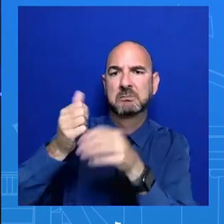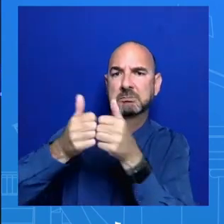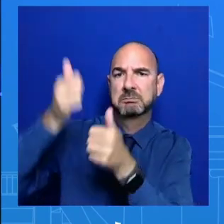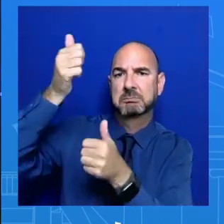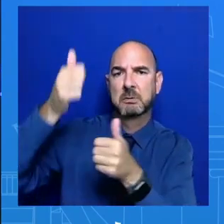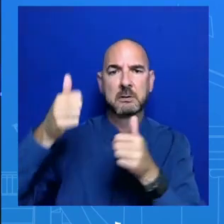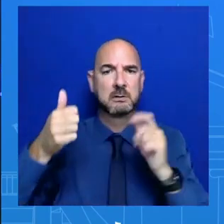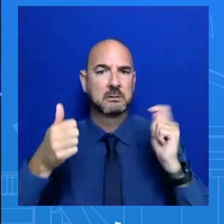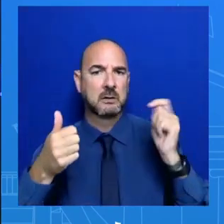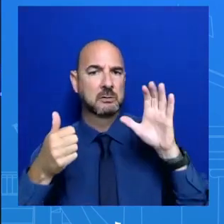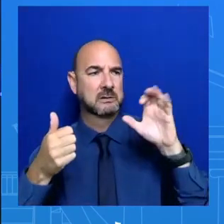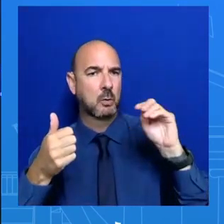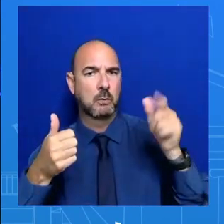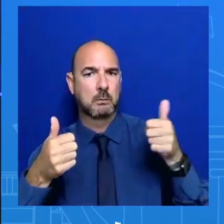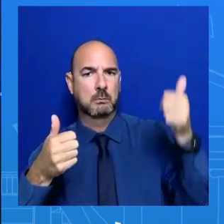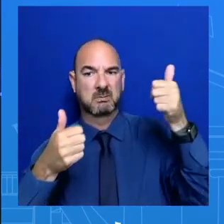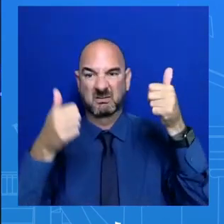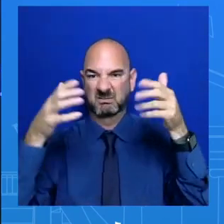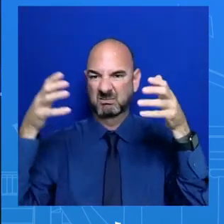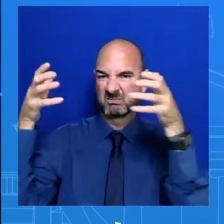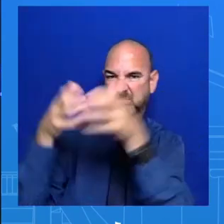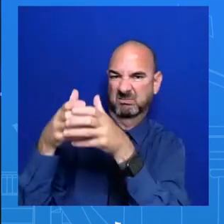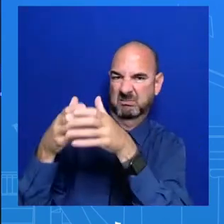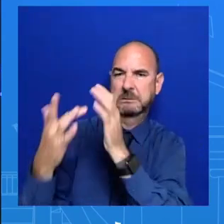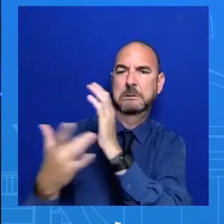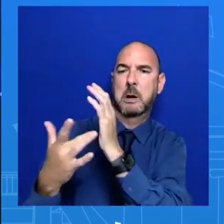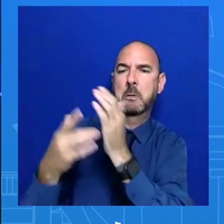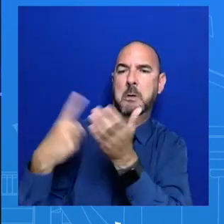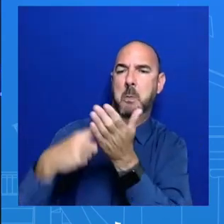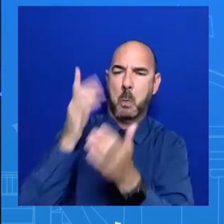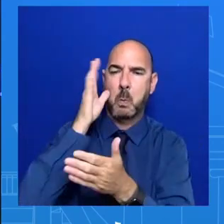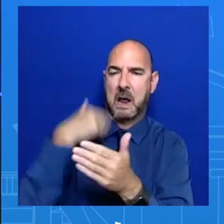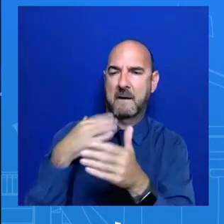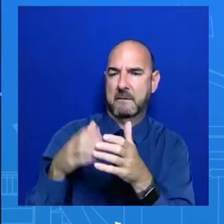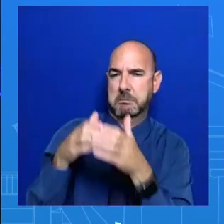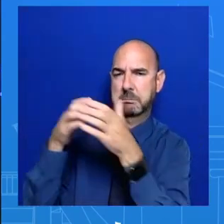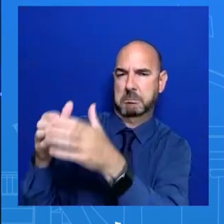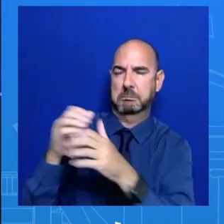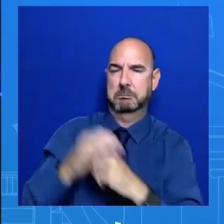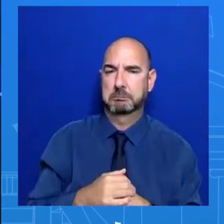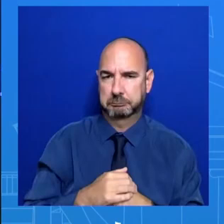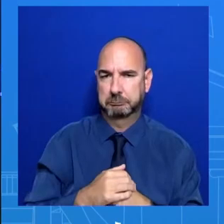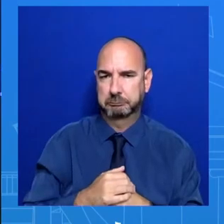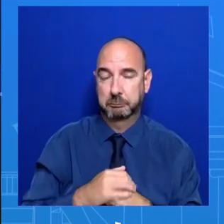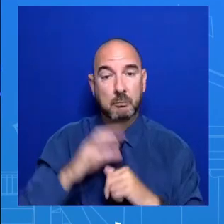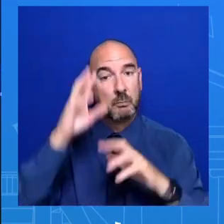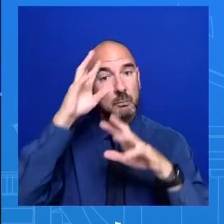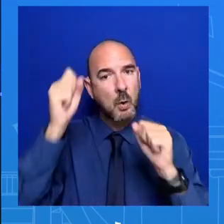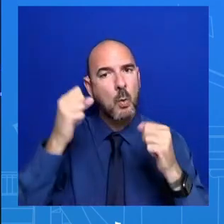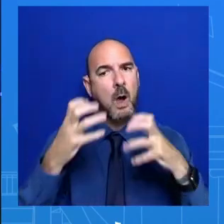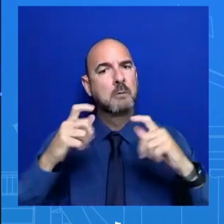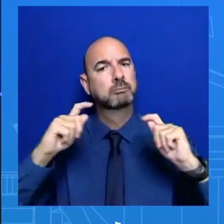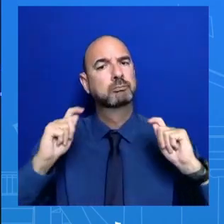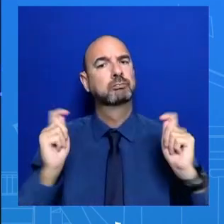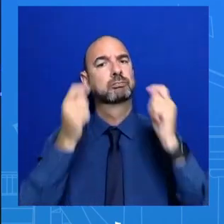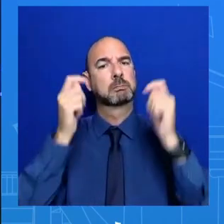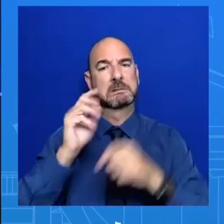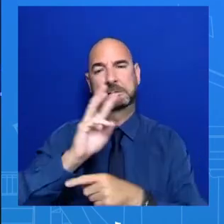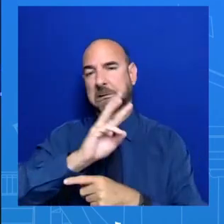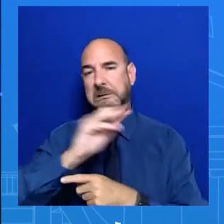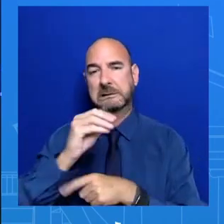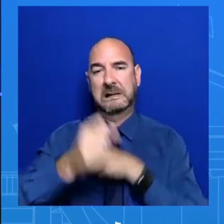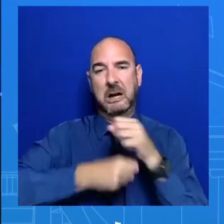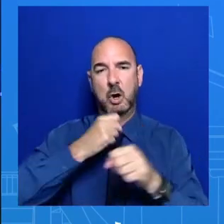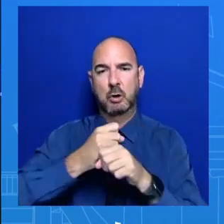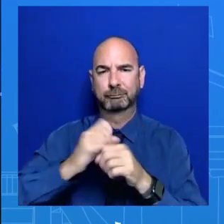looking forward to celebrating and deepening our 60-year-old friendship with Kenya as it grows from a regional partnership to a global one.